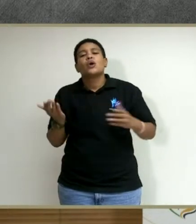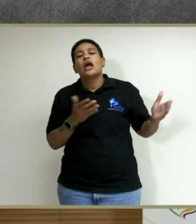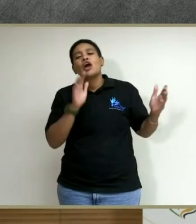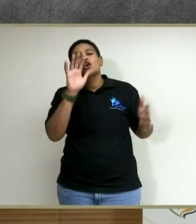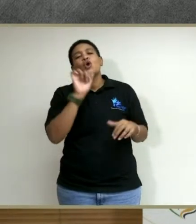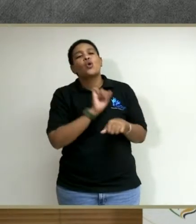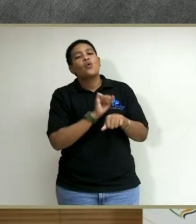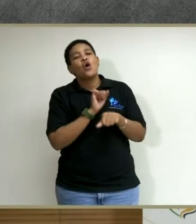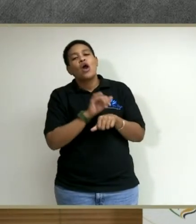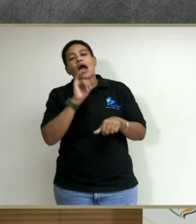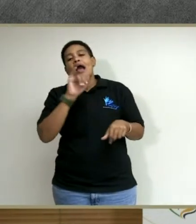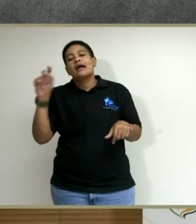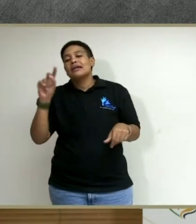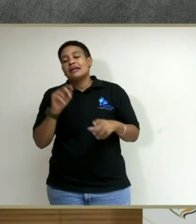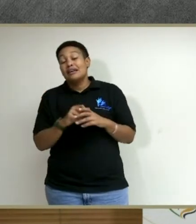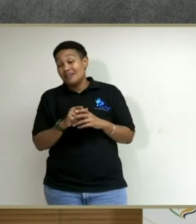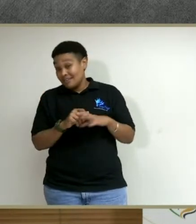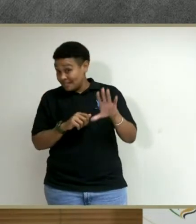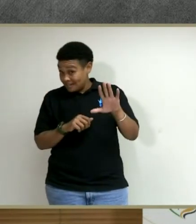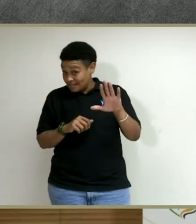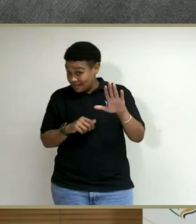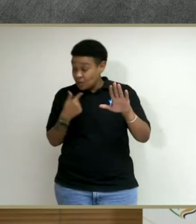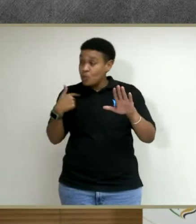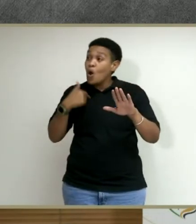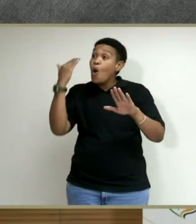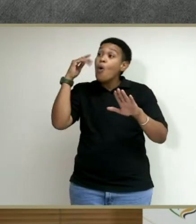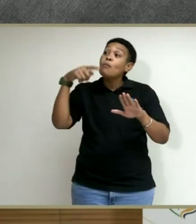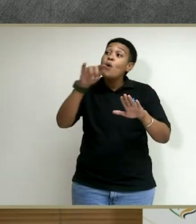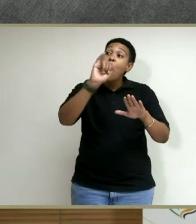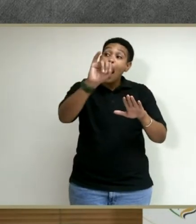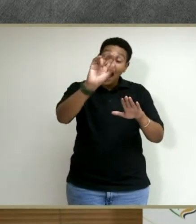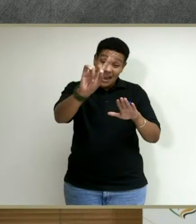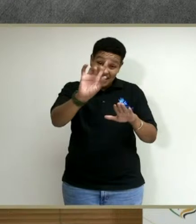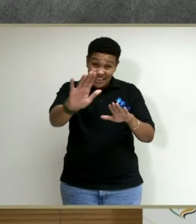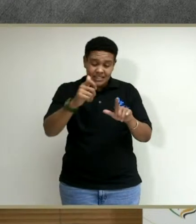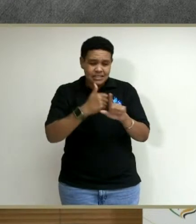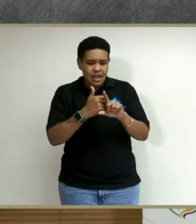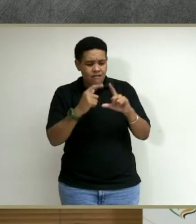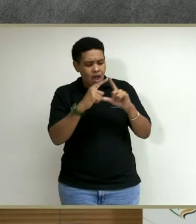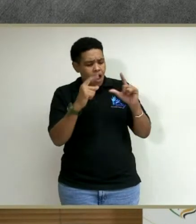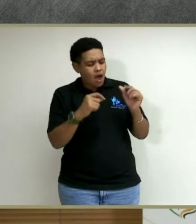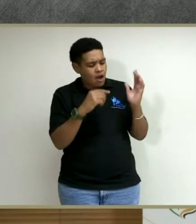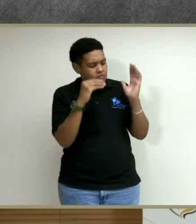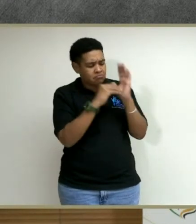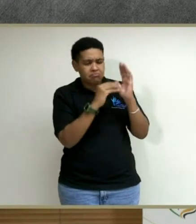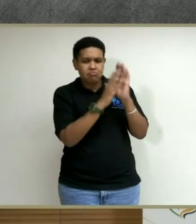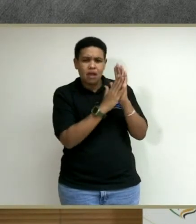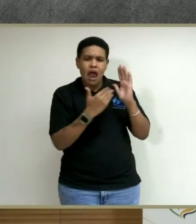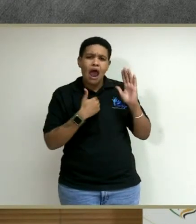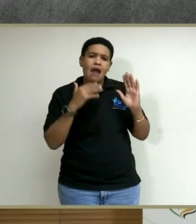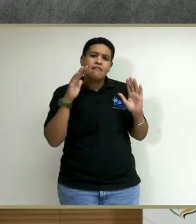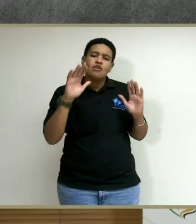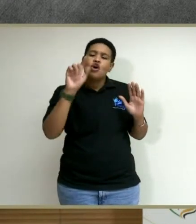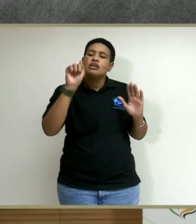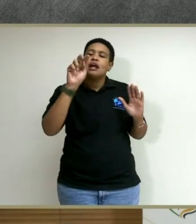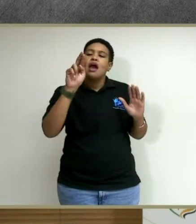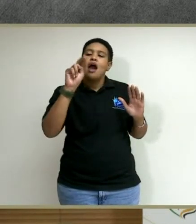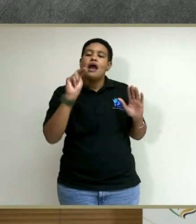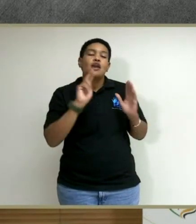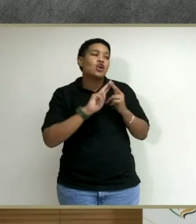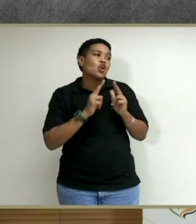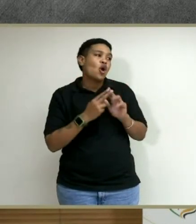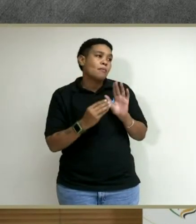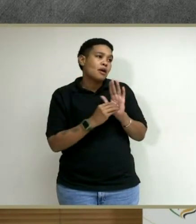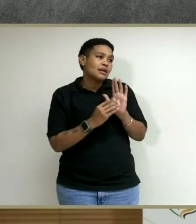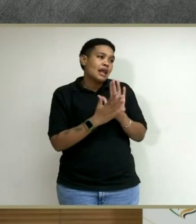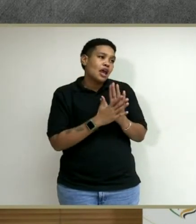work ID. We do hope that one of those identification cards will also have your TRN